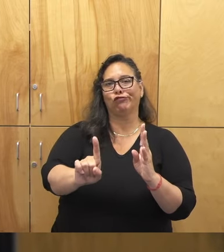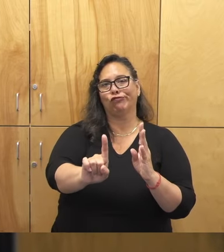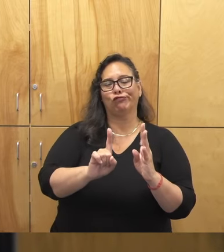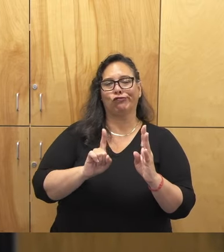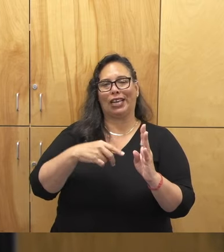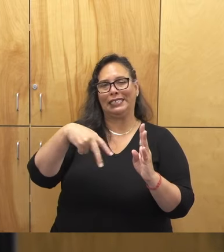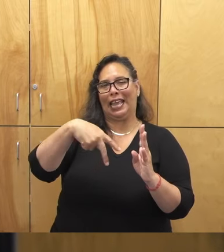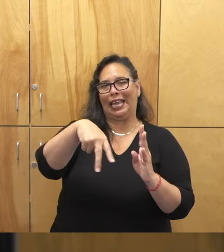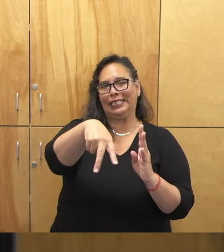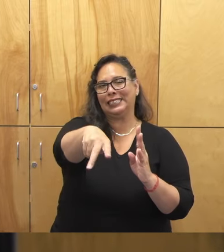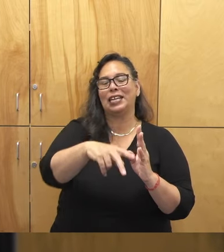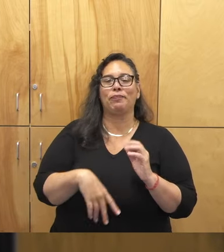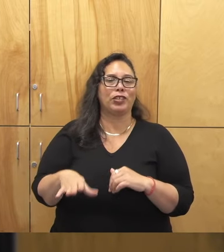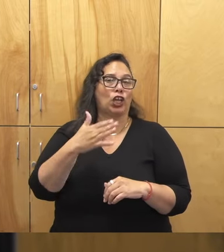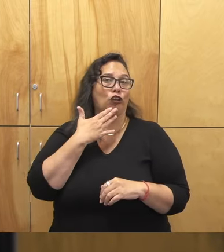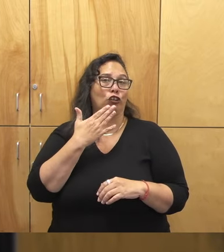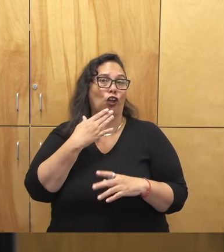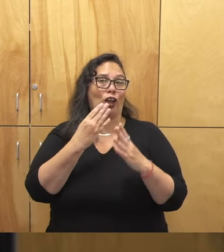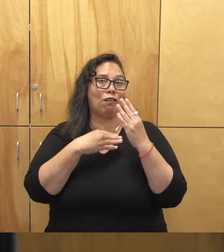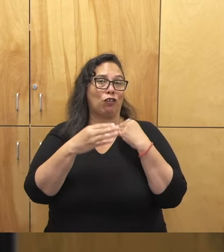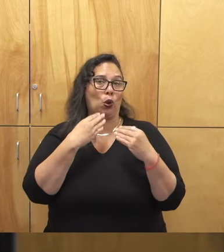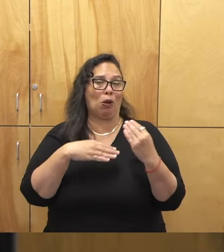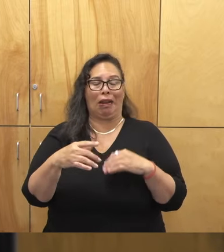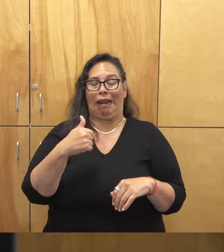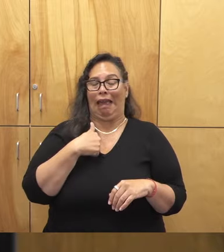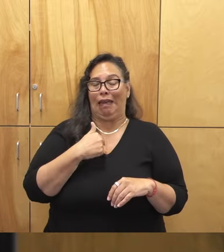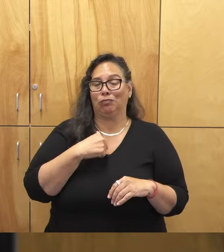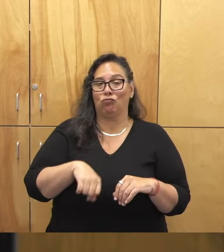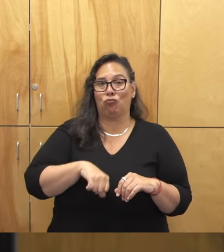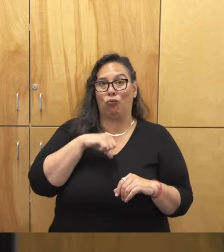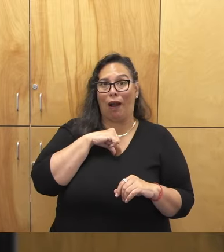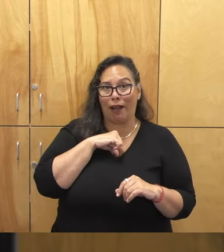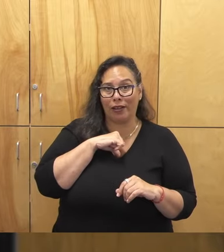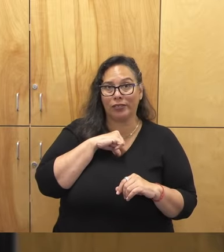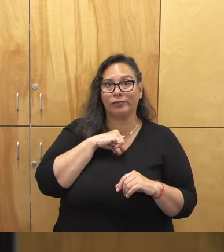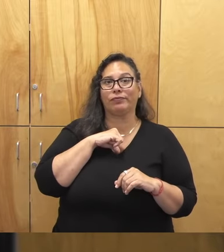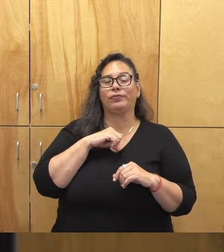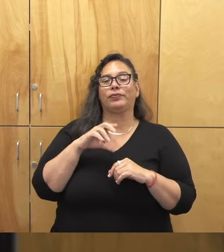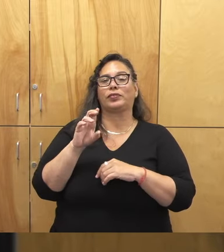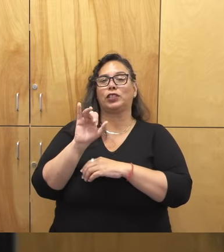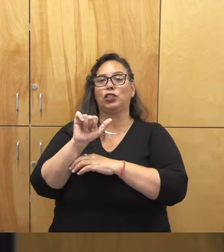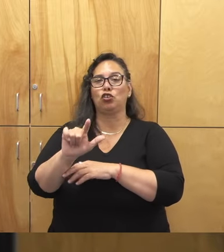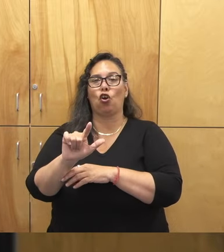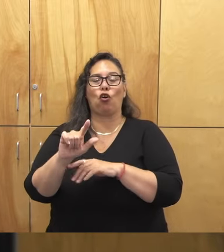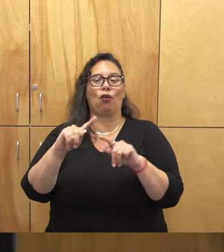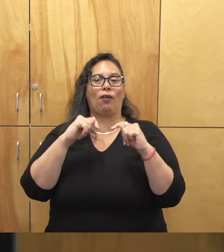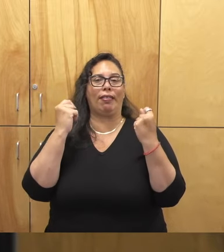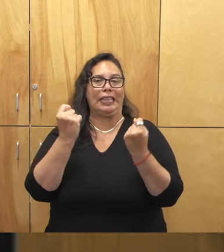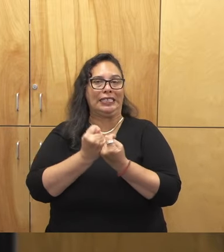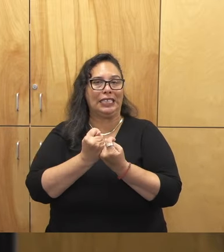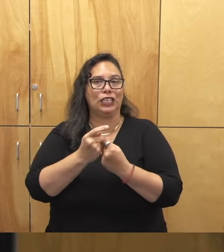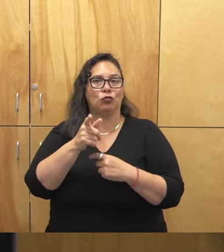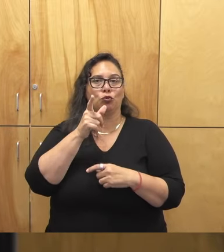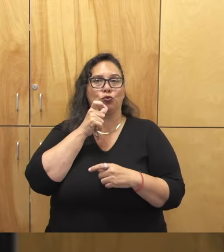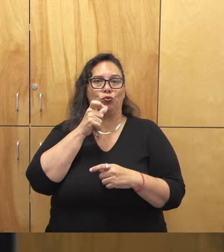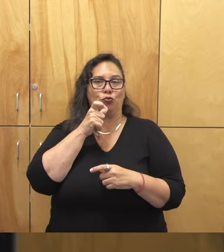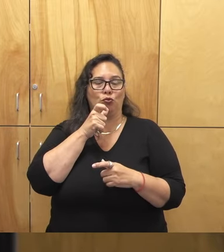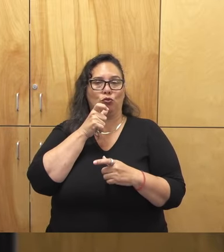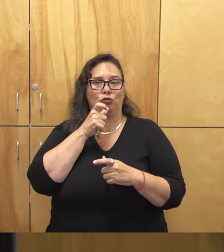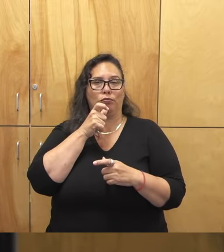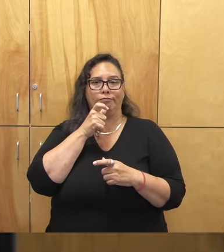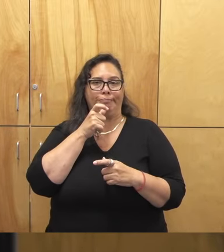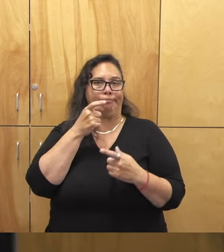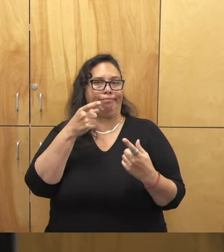I could not be more proud of Carl and the team who put on this year's